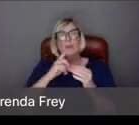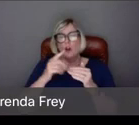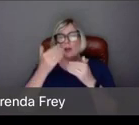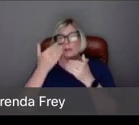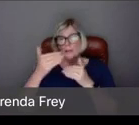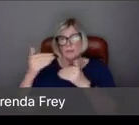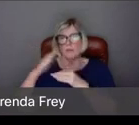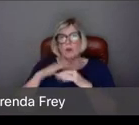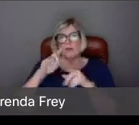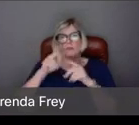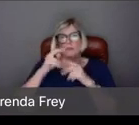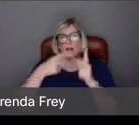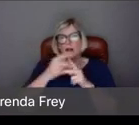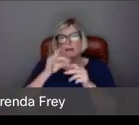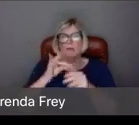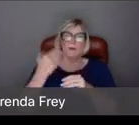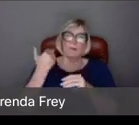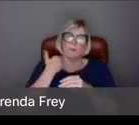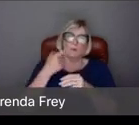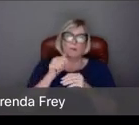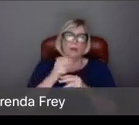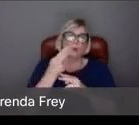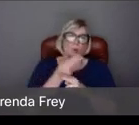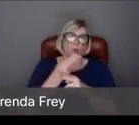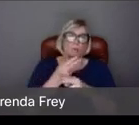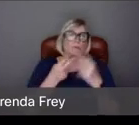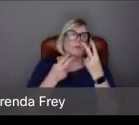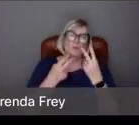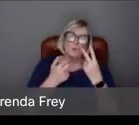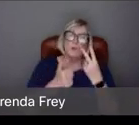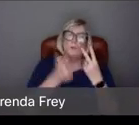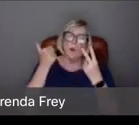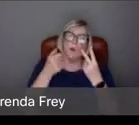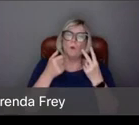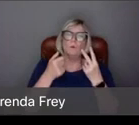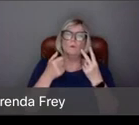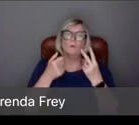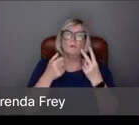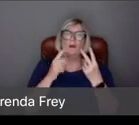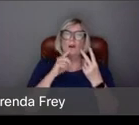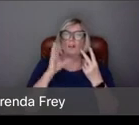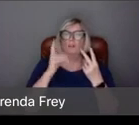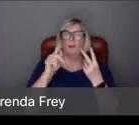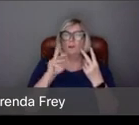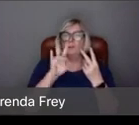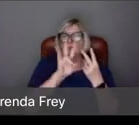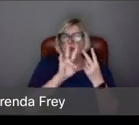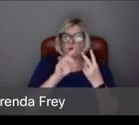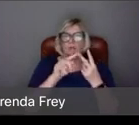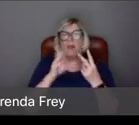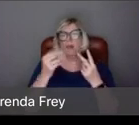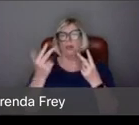limitations on the types of bankruptcies you can use. The two primary ones for consumers are Chapter 7 and Chapter